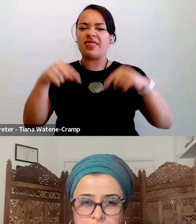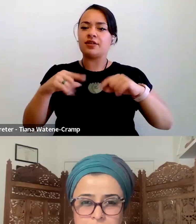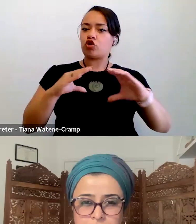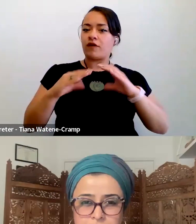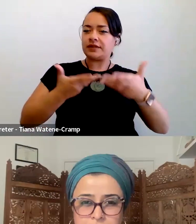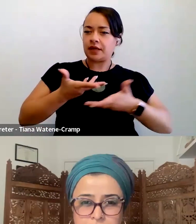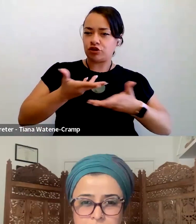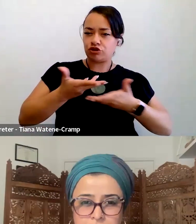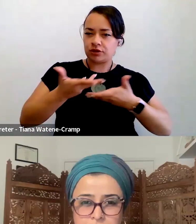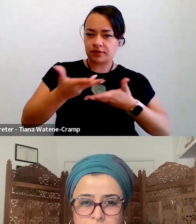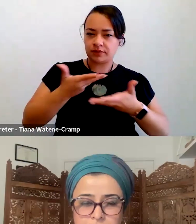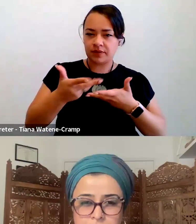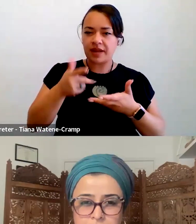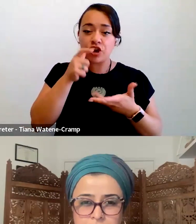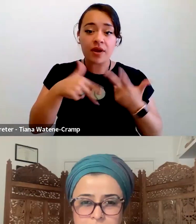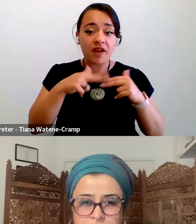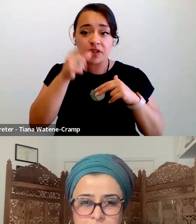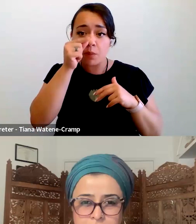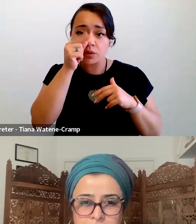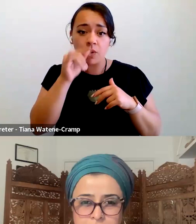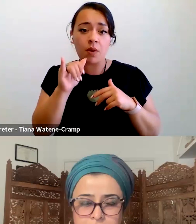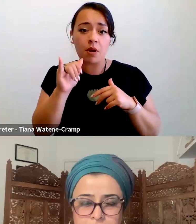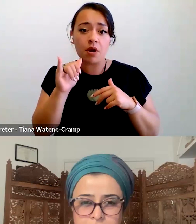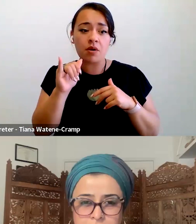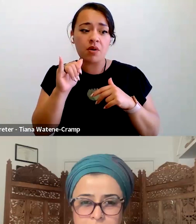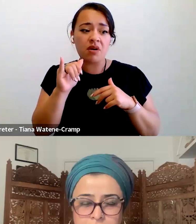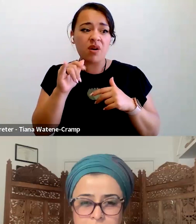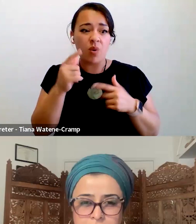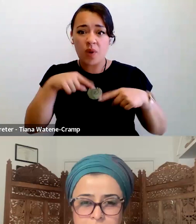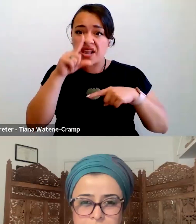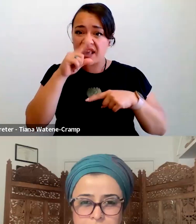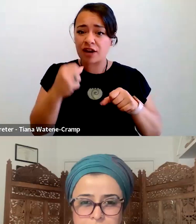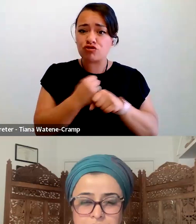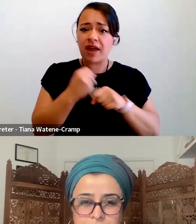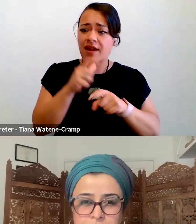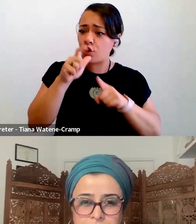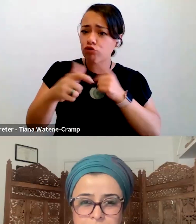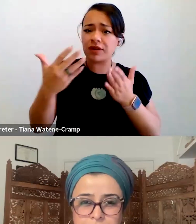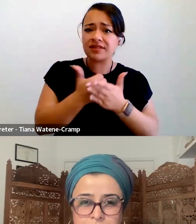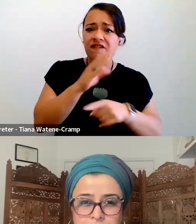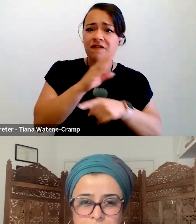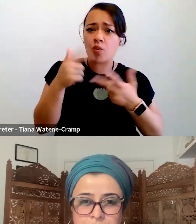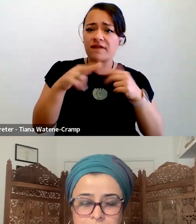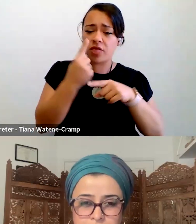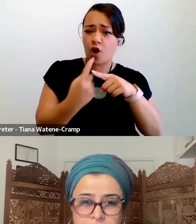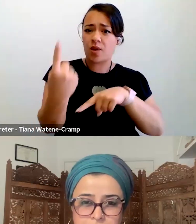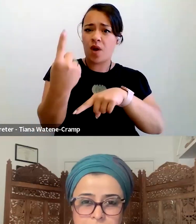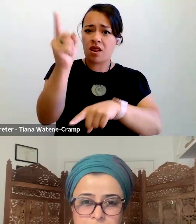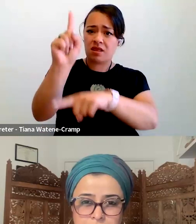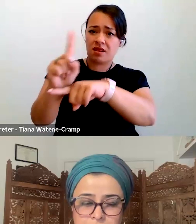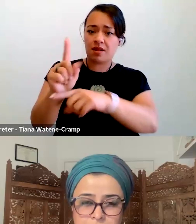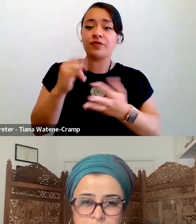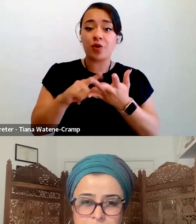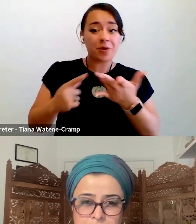conversation, and if it's, you know, possible to really create culturally safe boards if you're the only one, for example. So over to